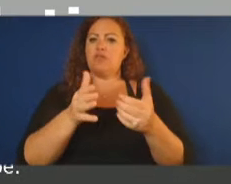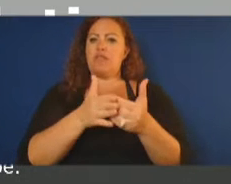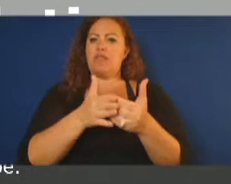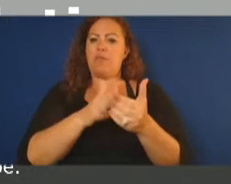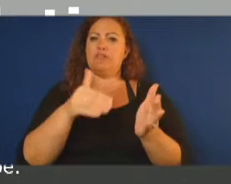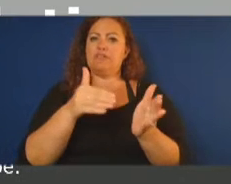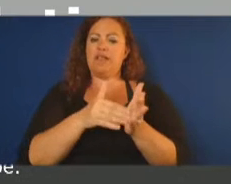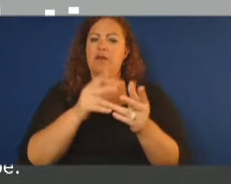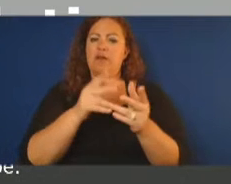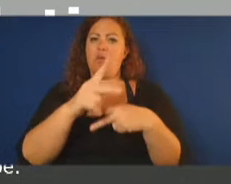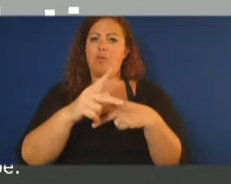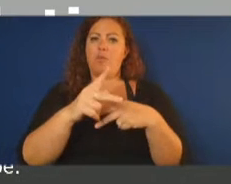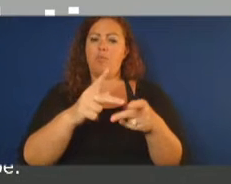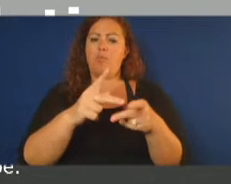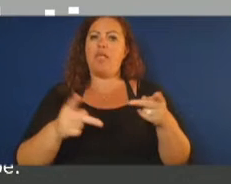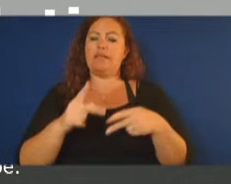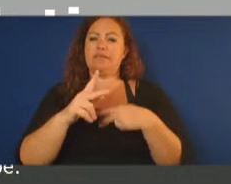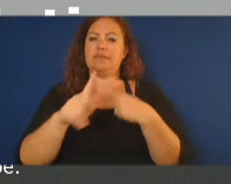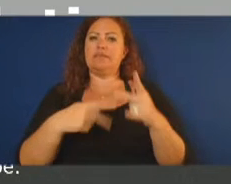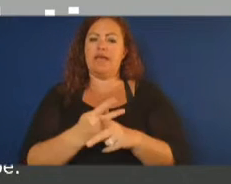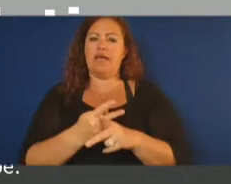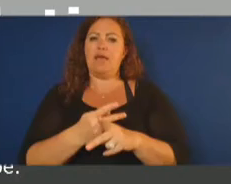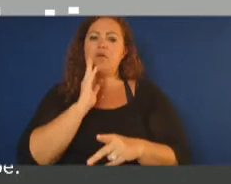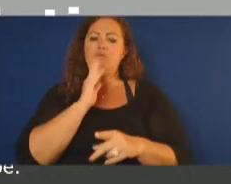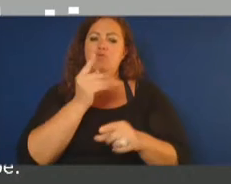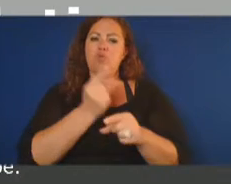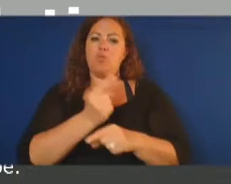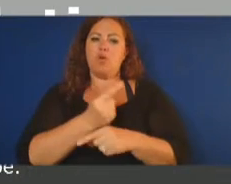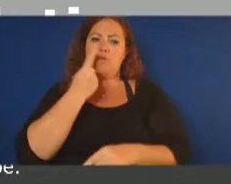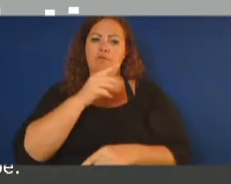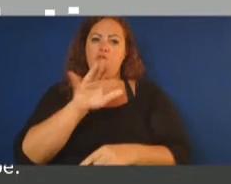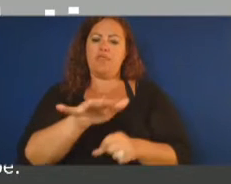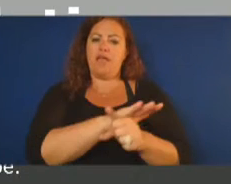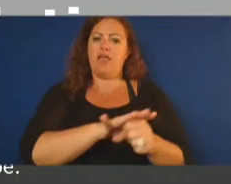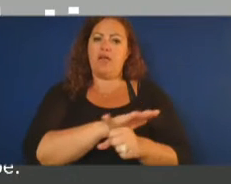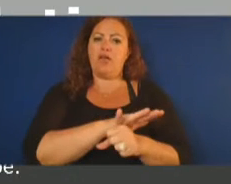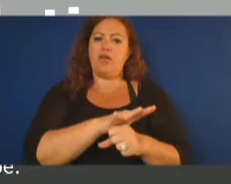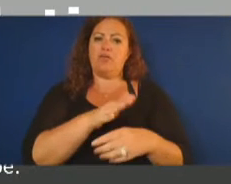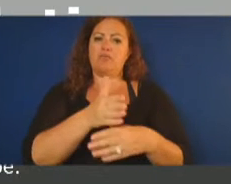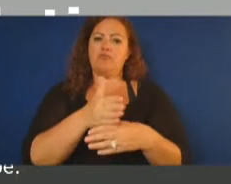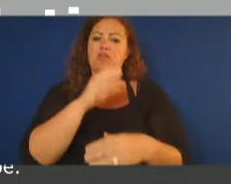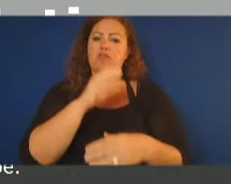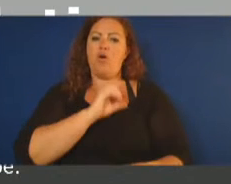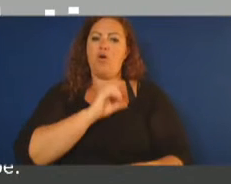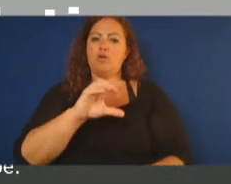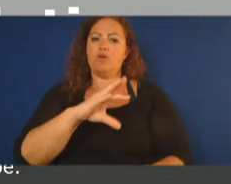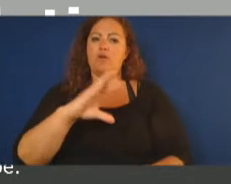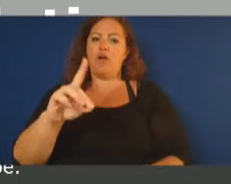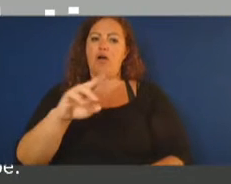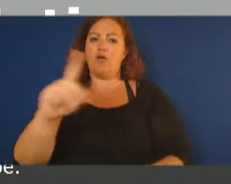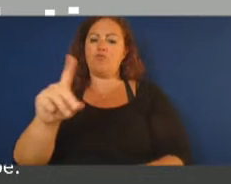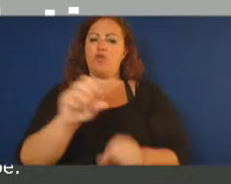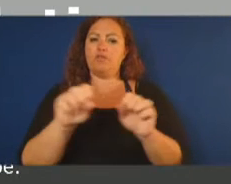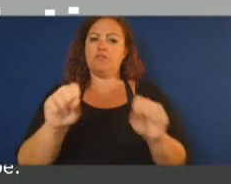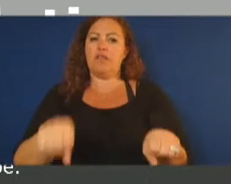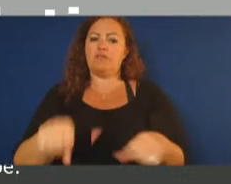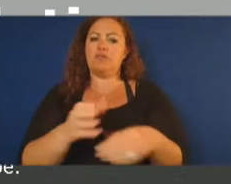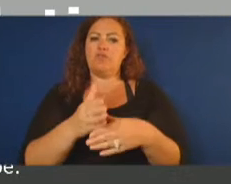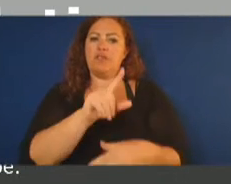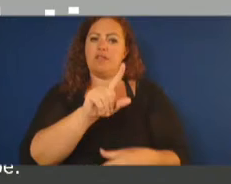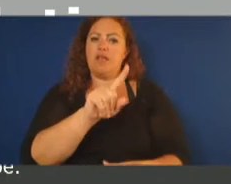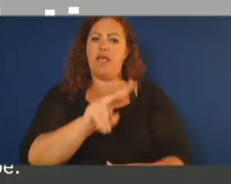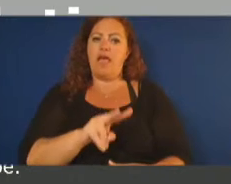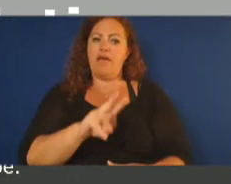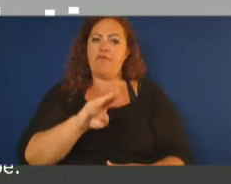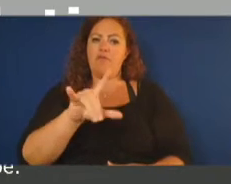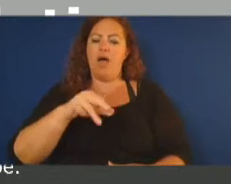Place type which would be appropriate within that U area within the Old Concord Road station uh it's actually within a half mile walk